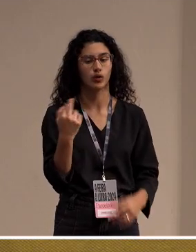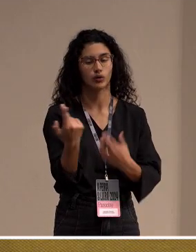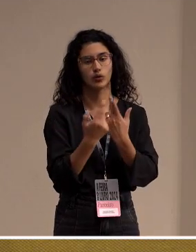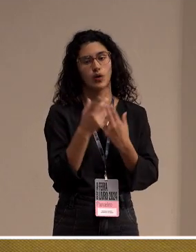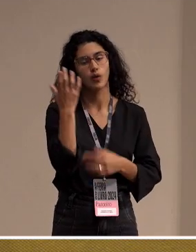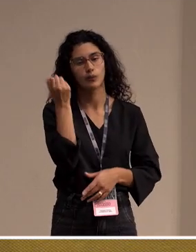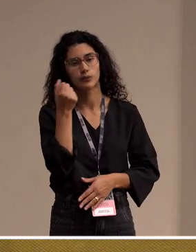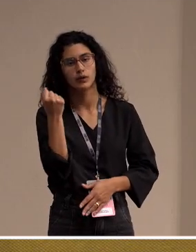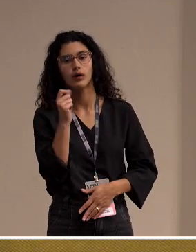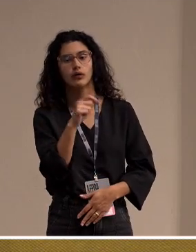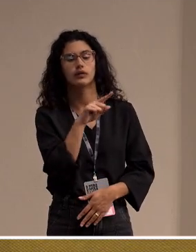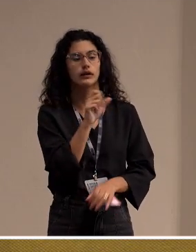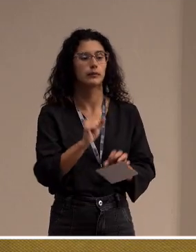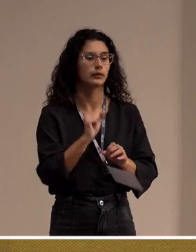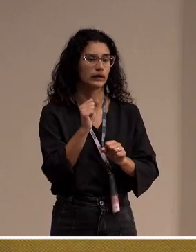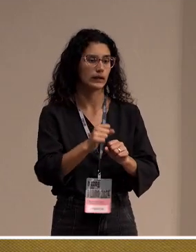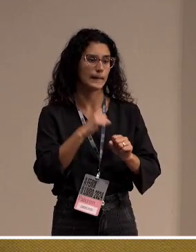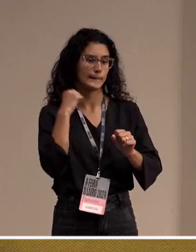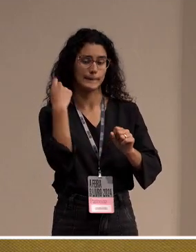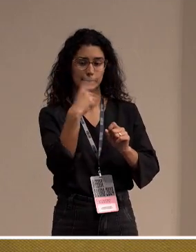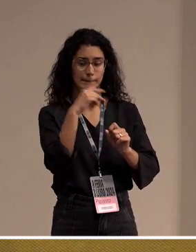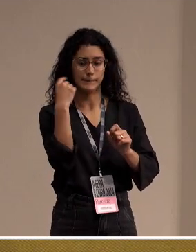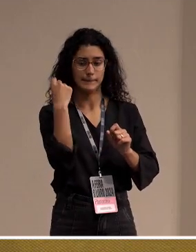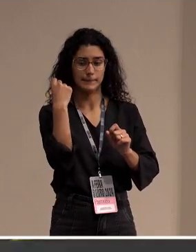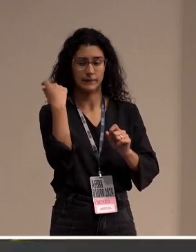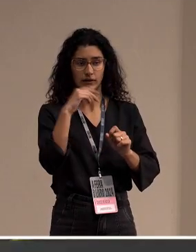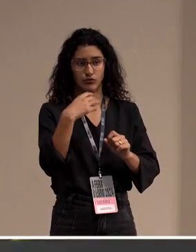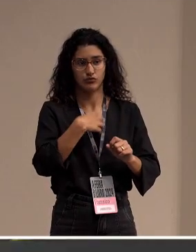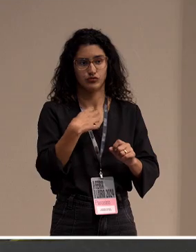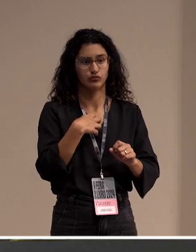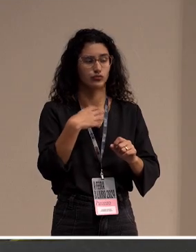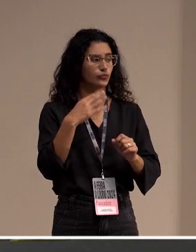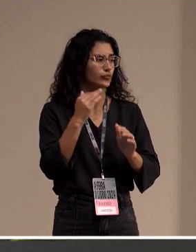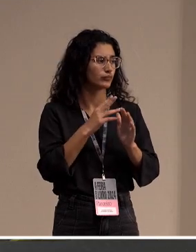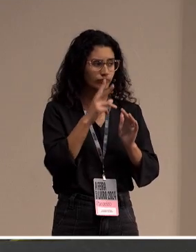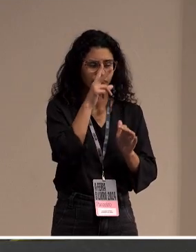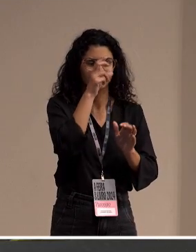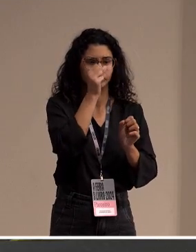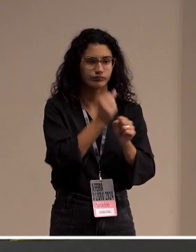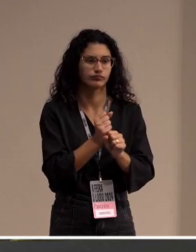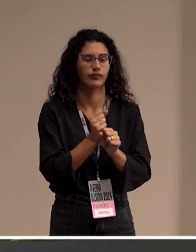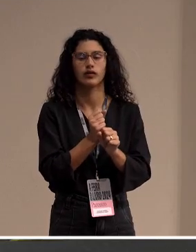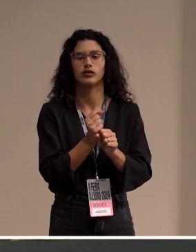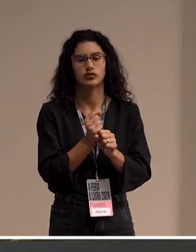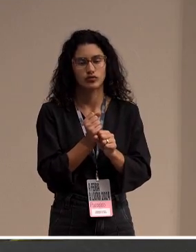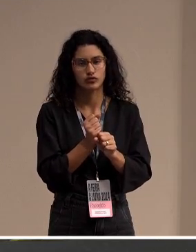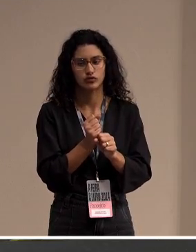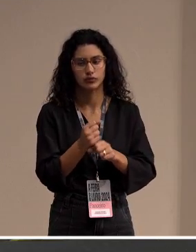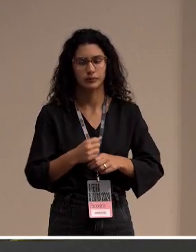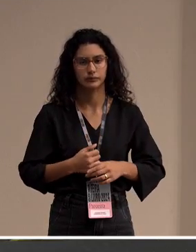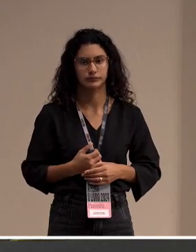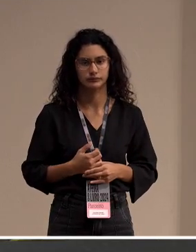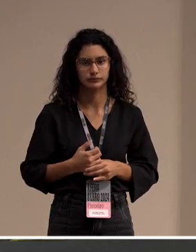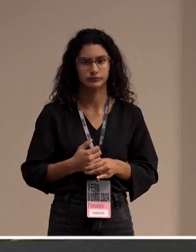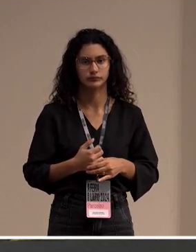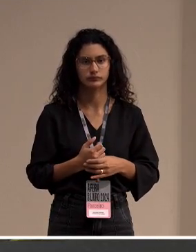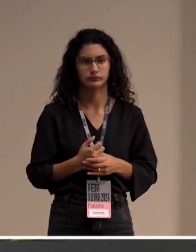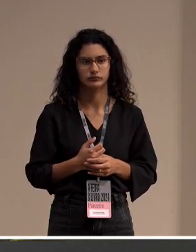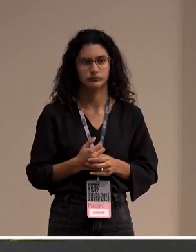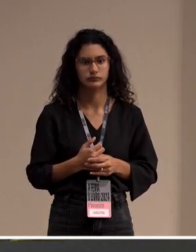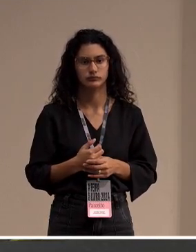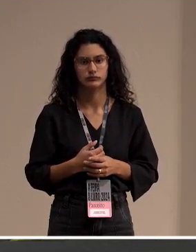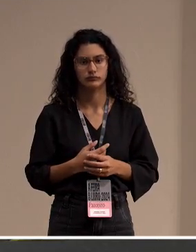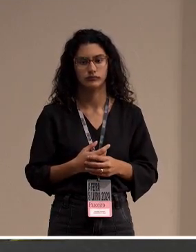Washington's favorite method of disciplining his slaves was pickling them, which takes place in the novel. But